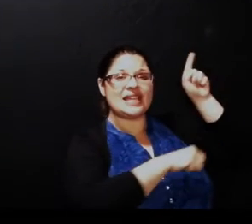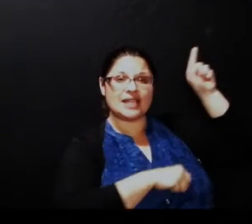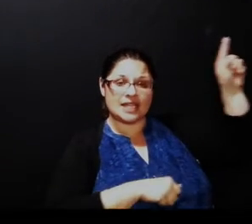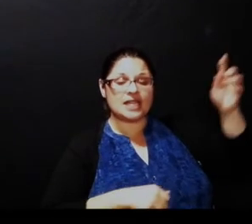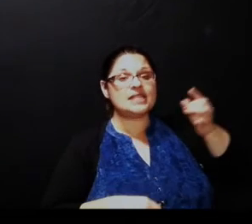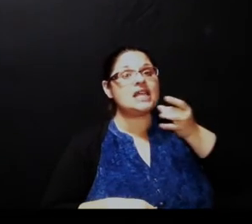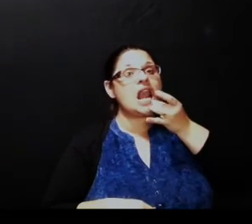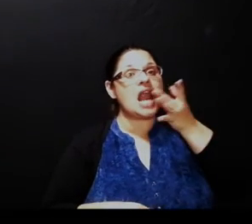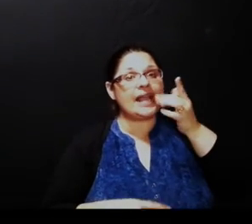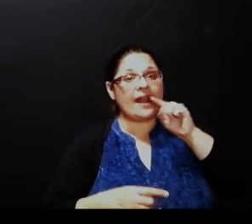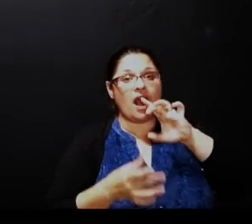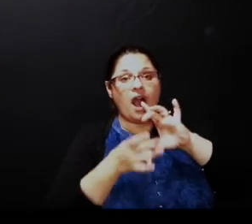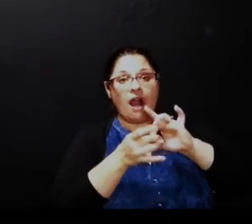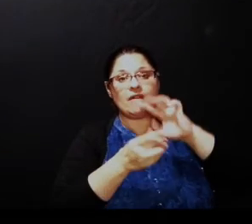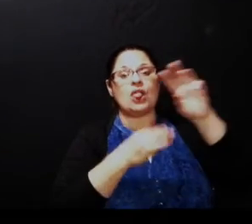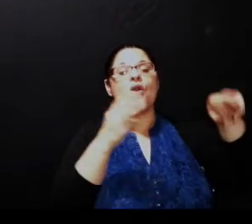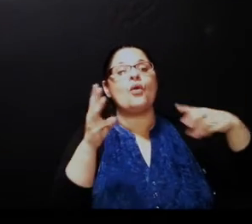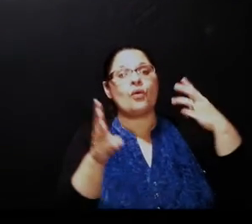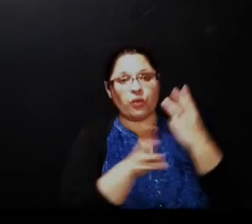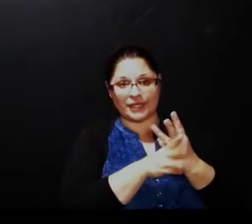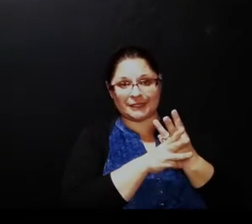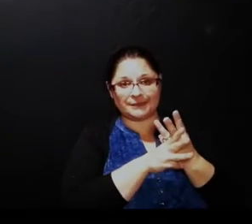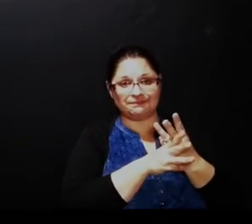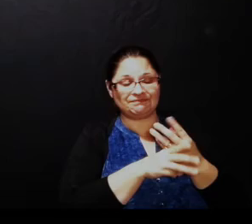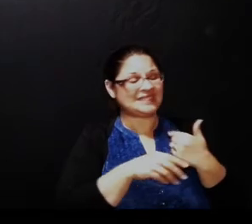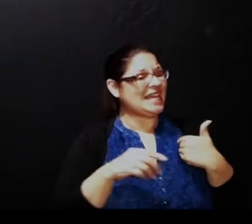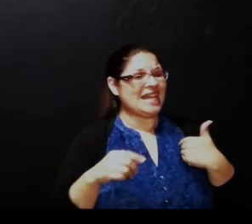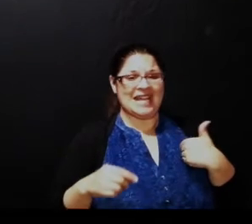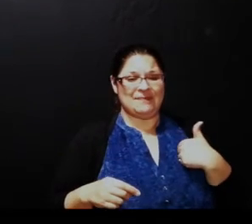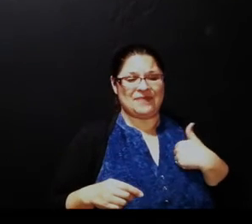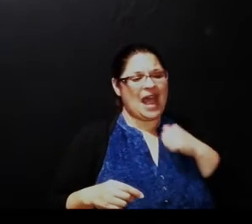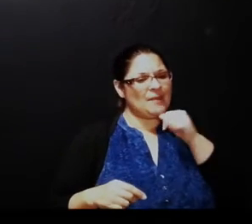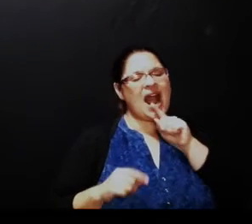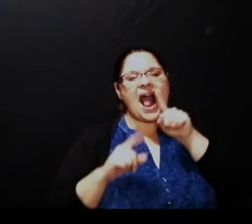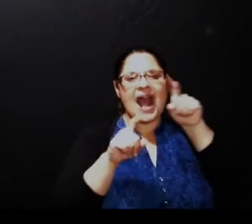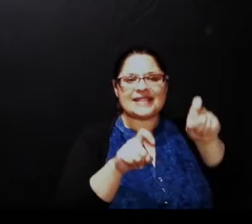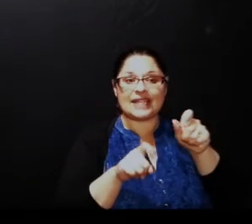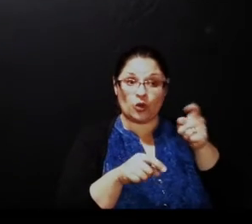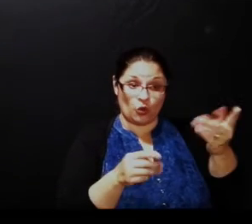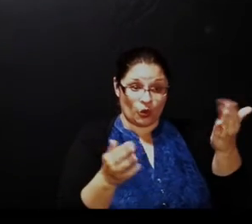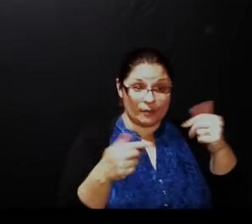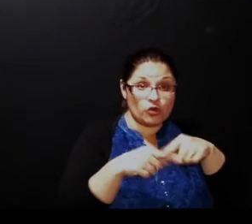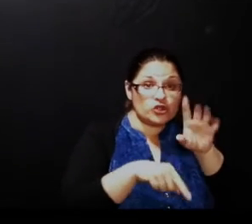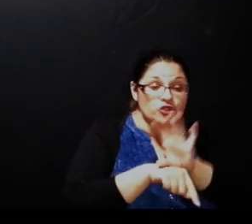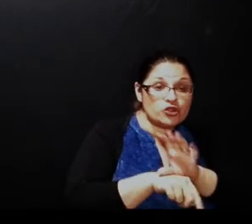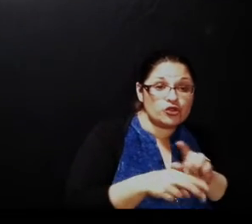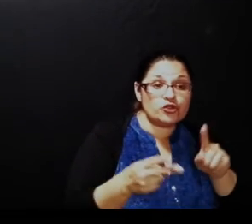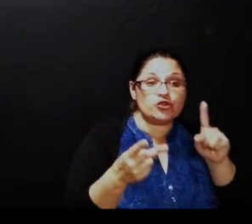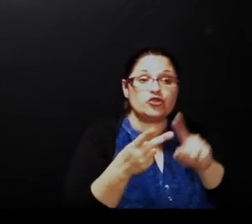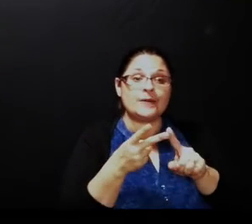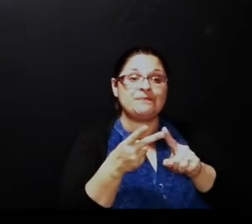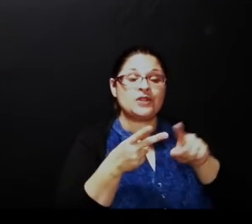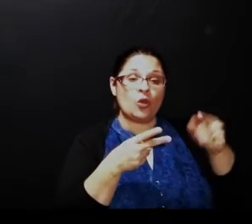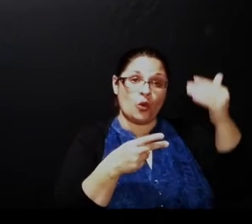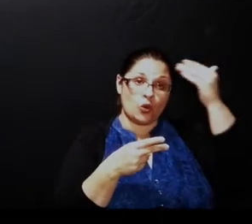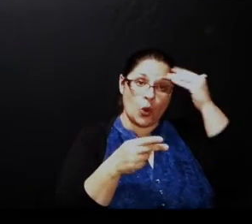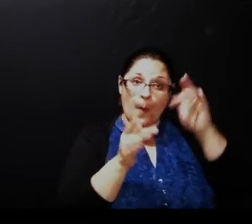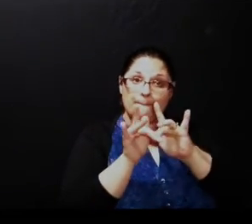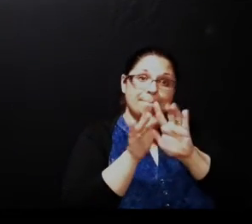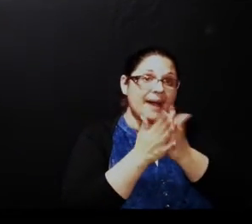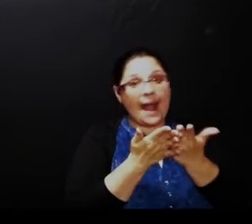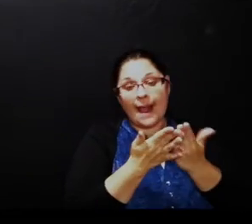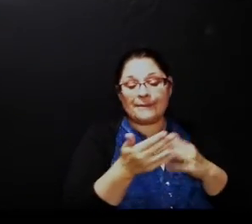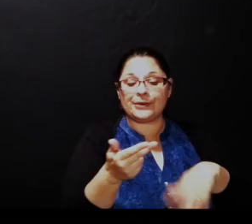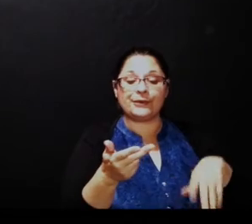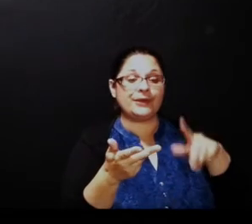not asking you today if you've come to church. I'm not asking you if you're good. I'm not asking you if you know your Bible. I'm not asking you if you're moral. I'm